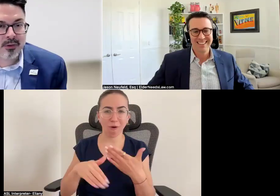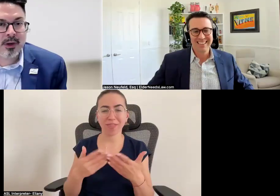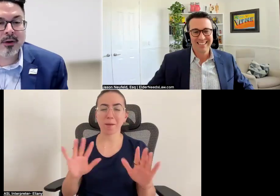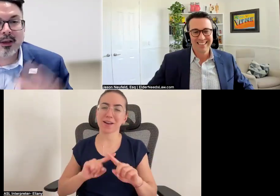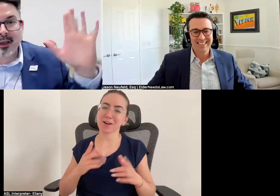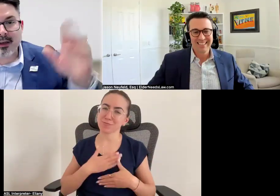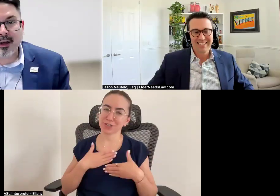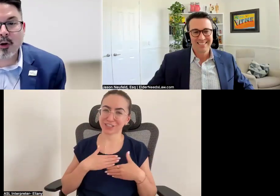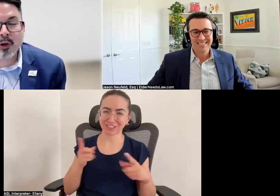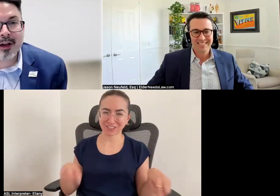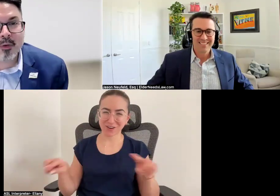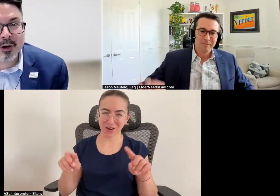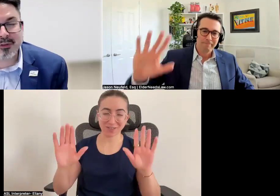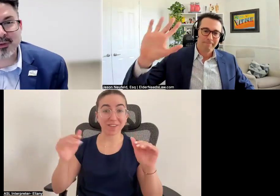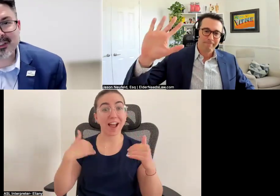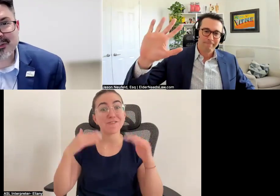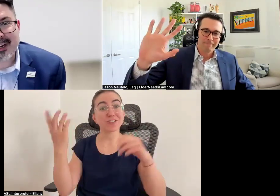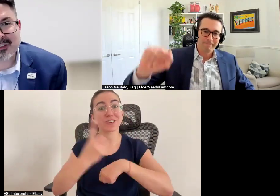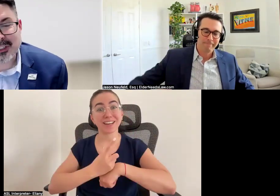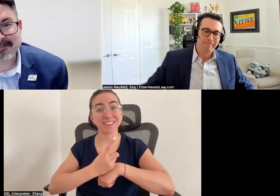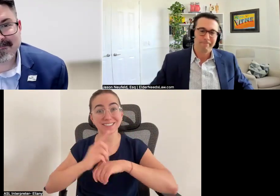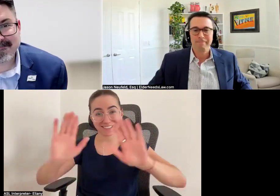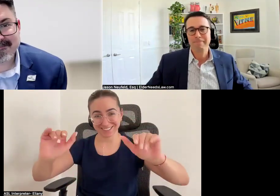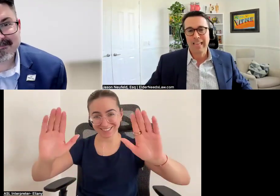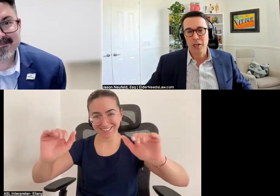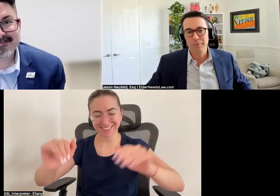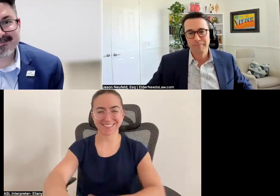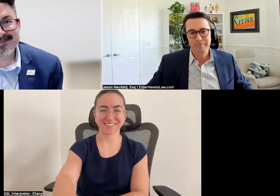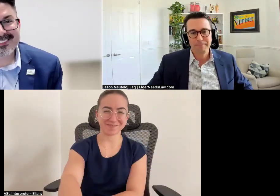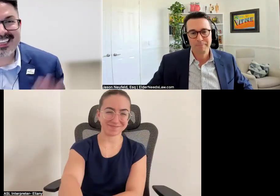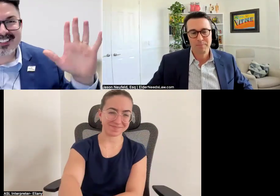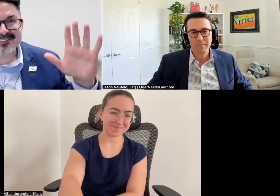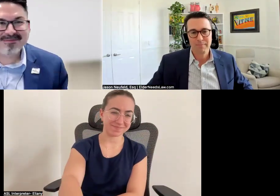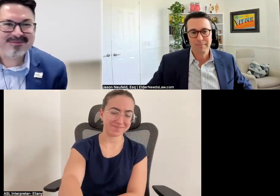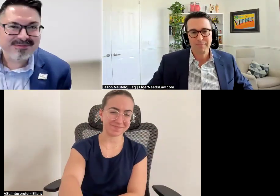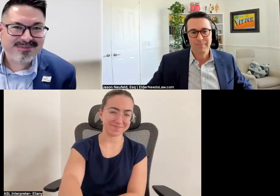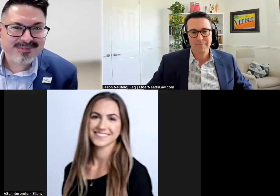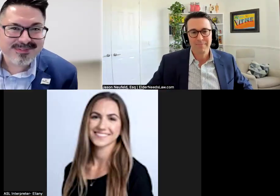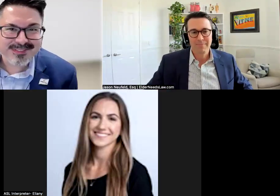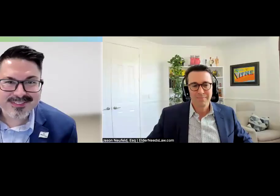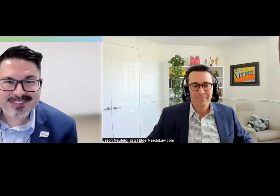appreciate you as well. And hope you all have a wonderful rest of your afternoon. Thank you. Thank you.